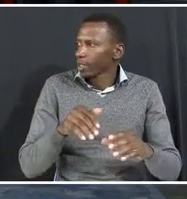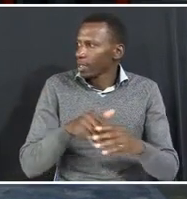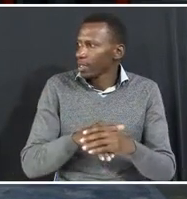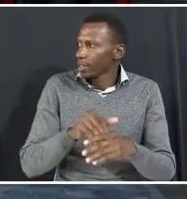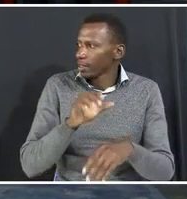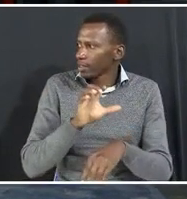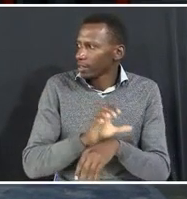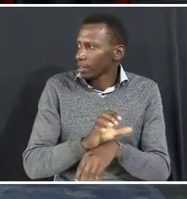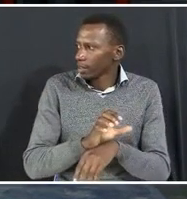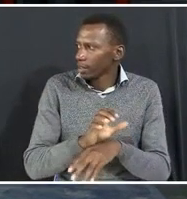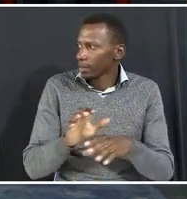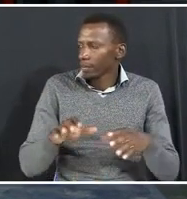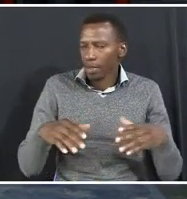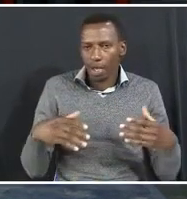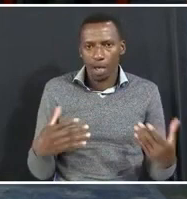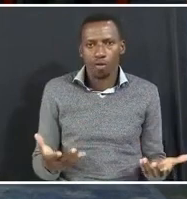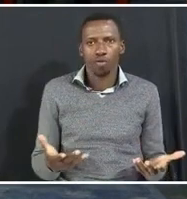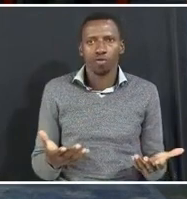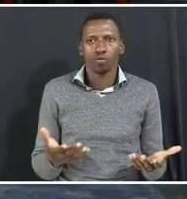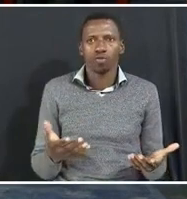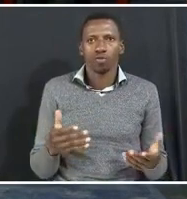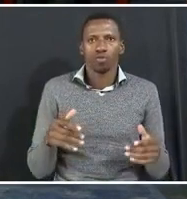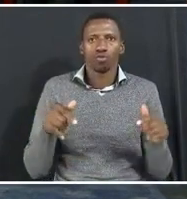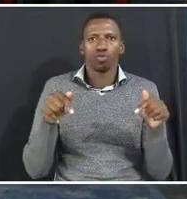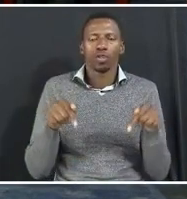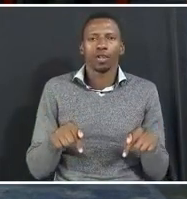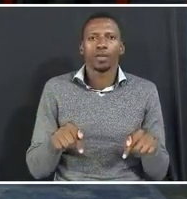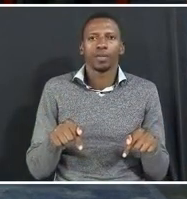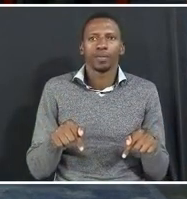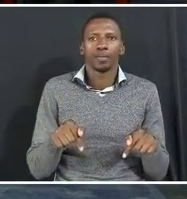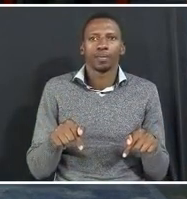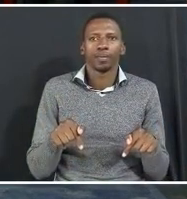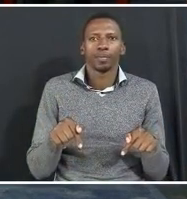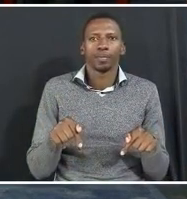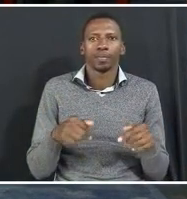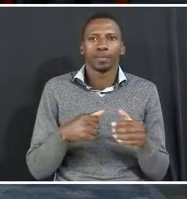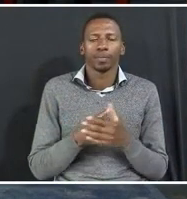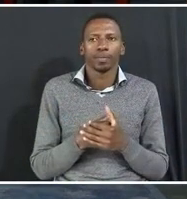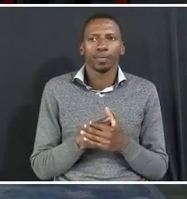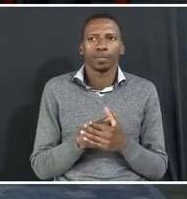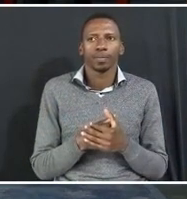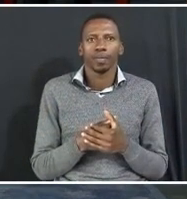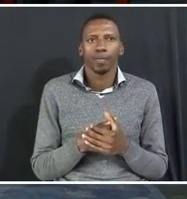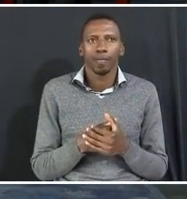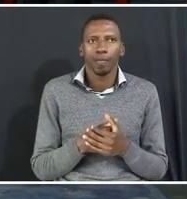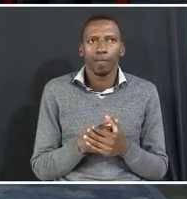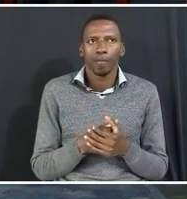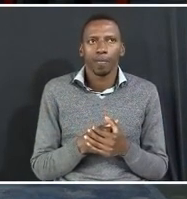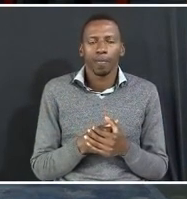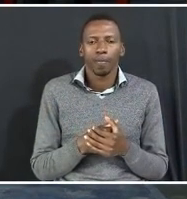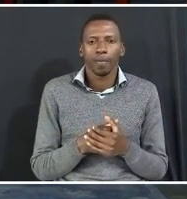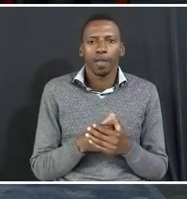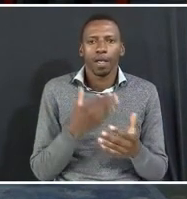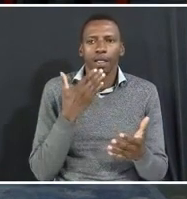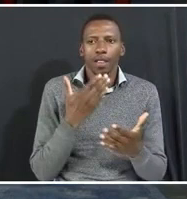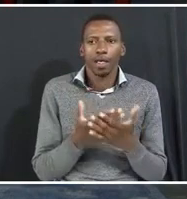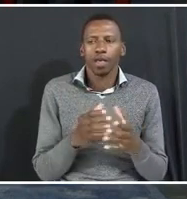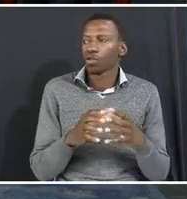church in our today setting? Thank you so much.